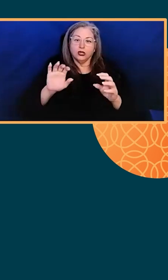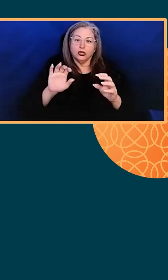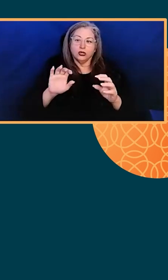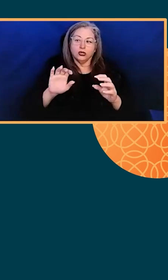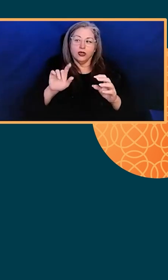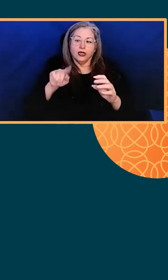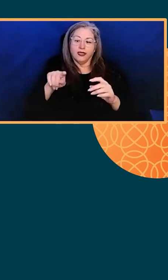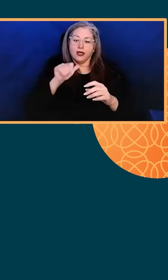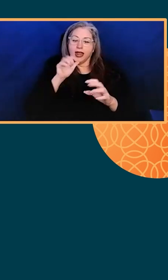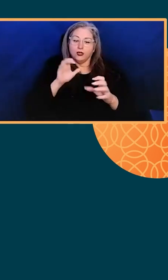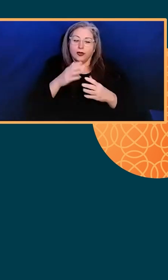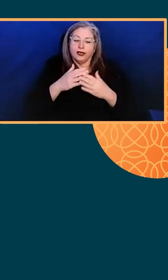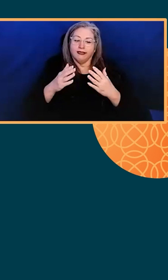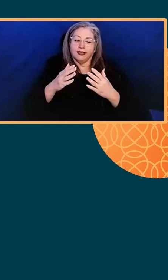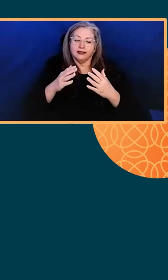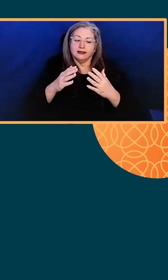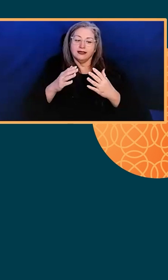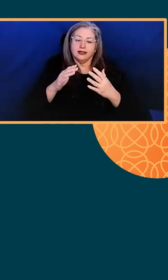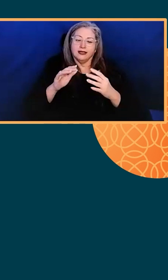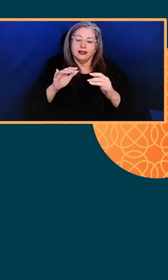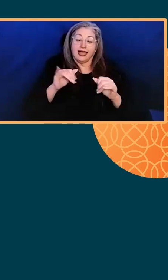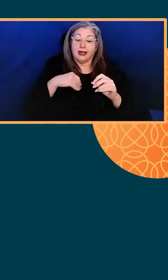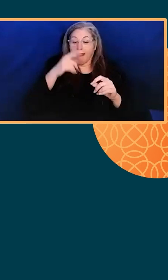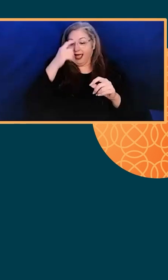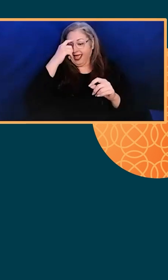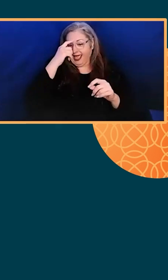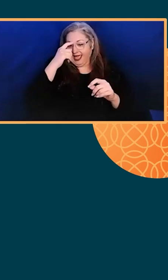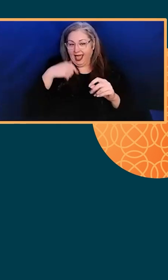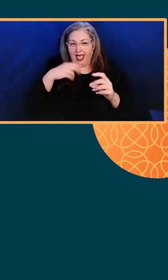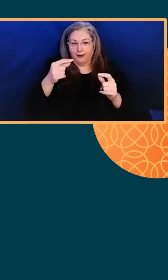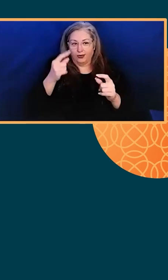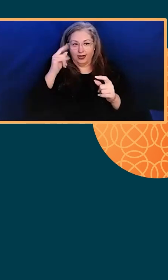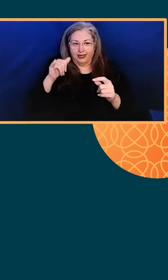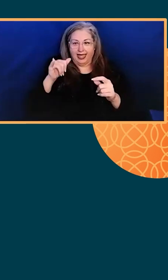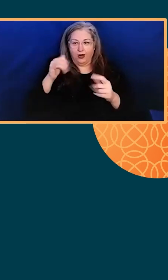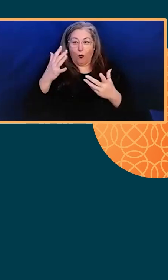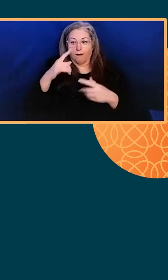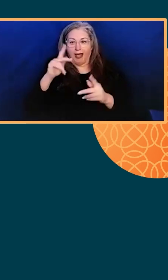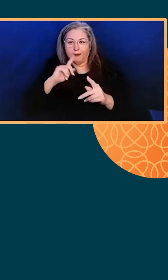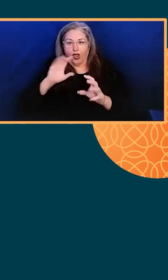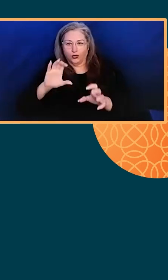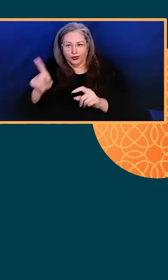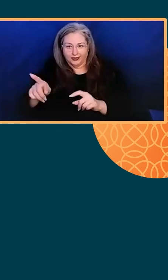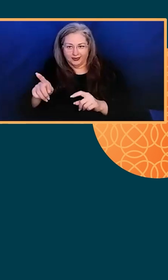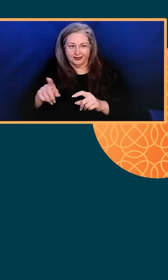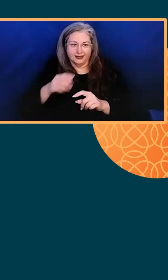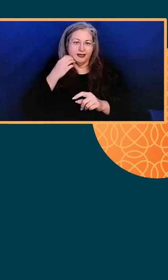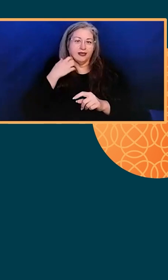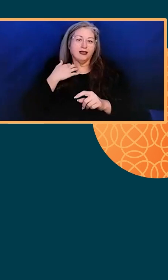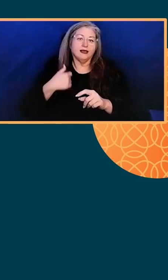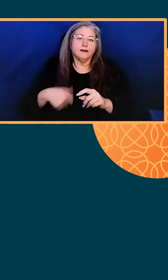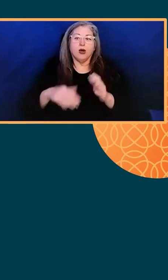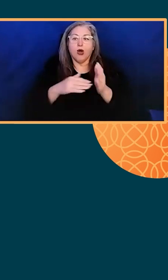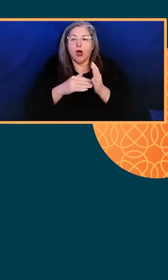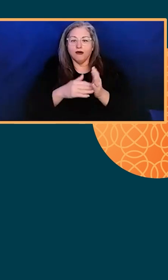they're not doing things that in my head, I immediately went, Black people are doing, right? There's